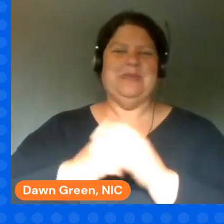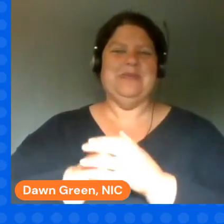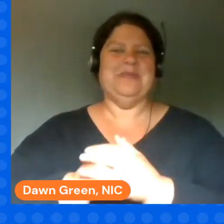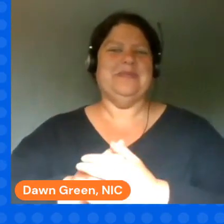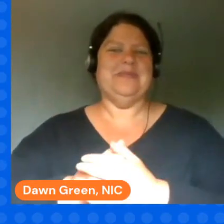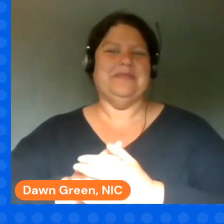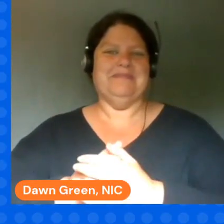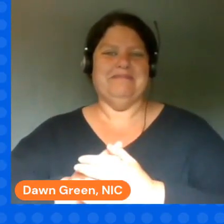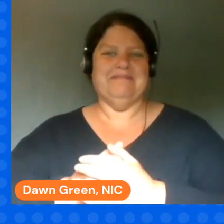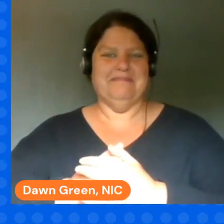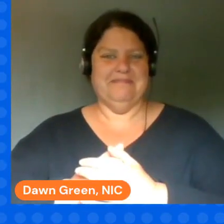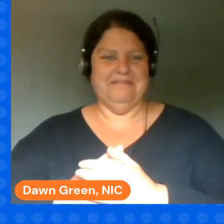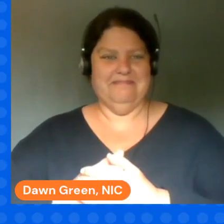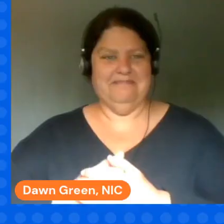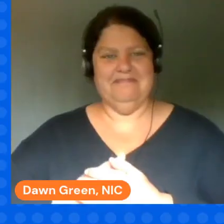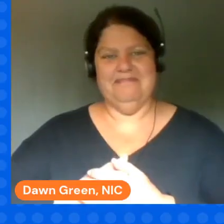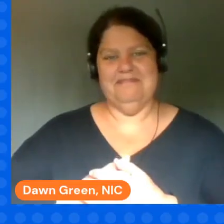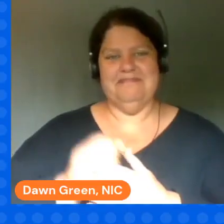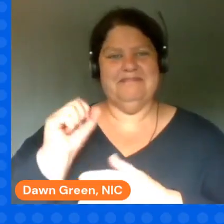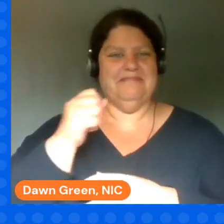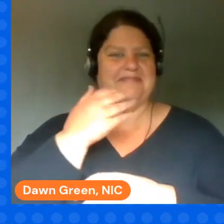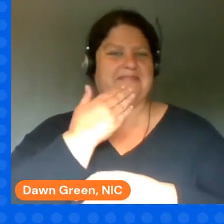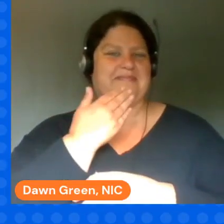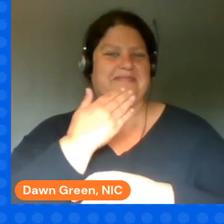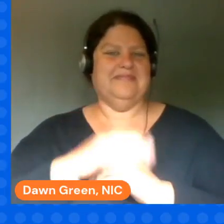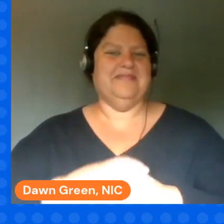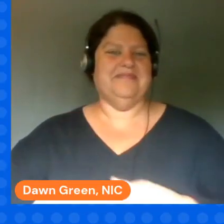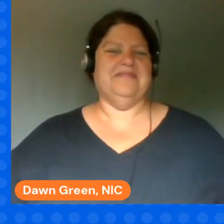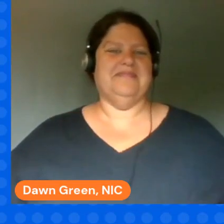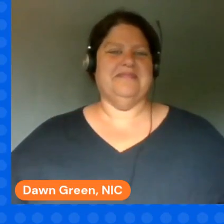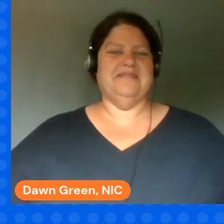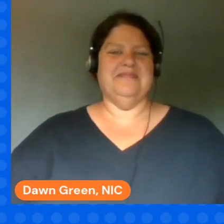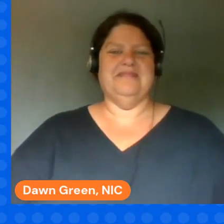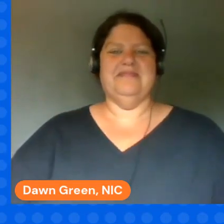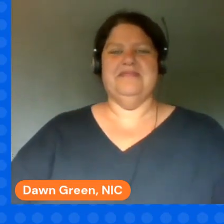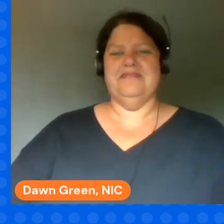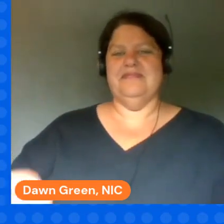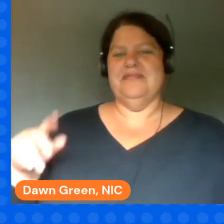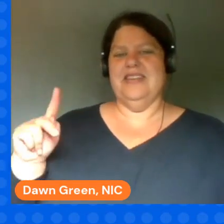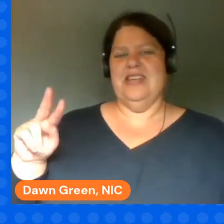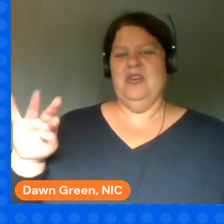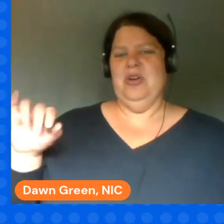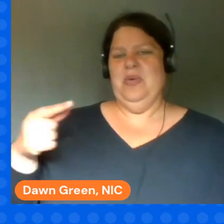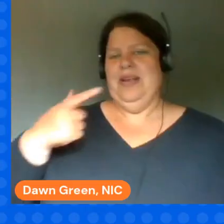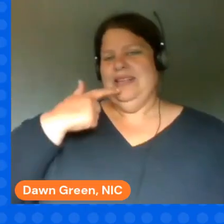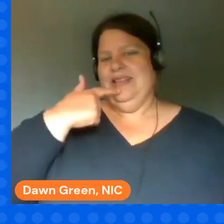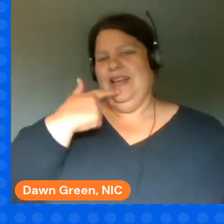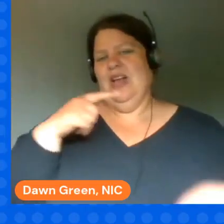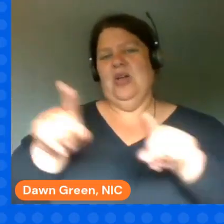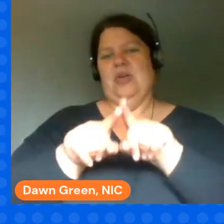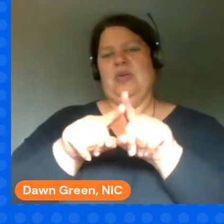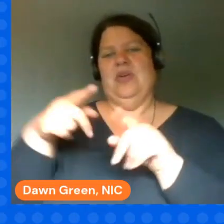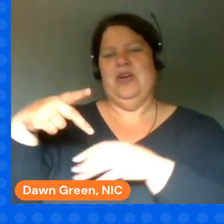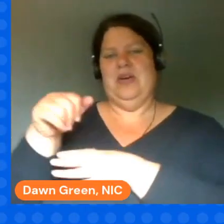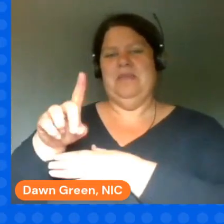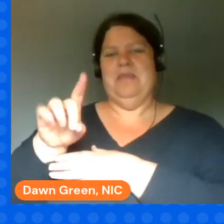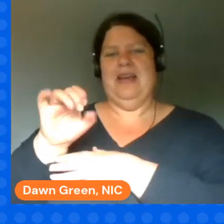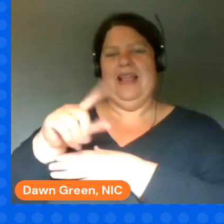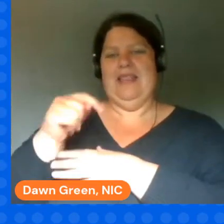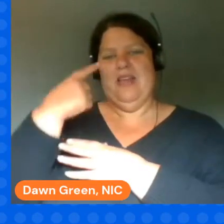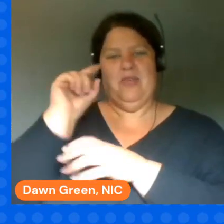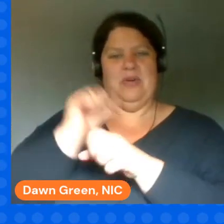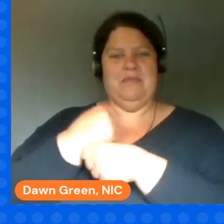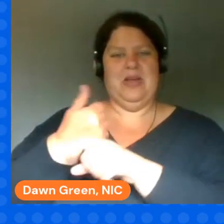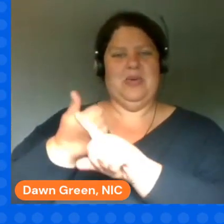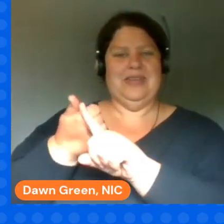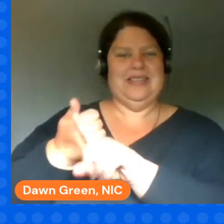Yeah. Thanks, Eric. Yeah, and just when, so there's also Padlet for curating your own online communities. It's not, we